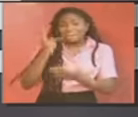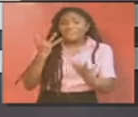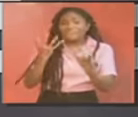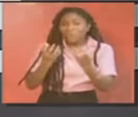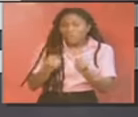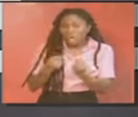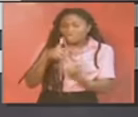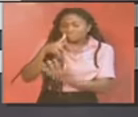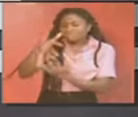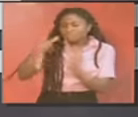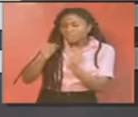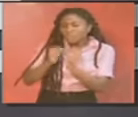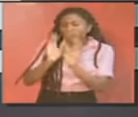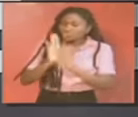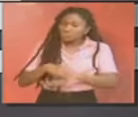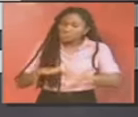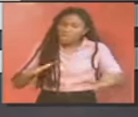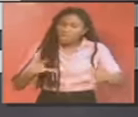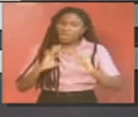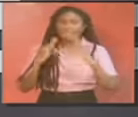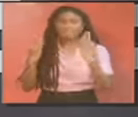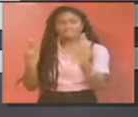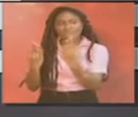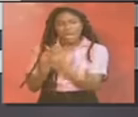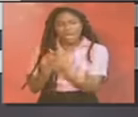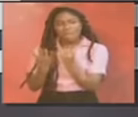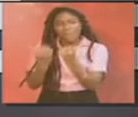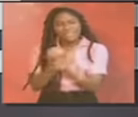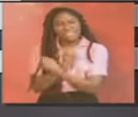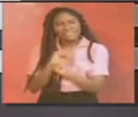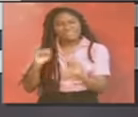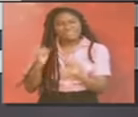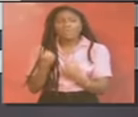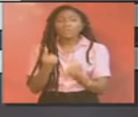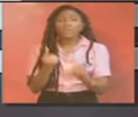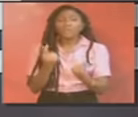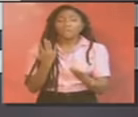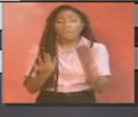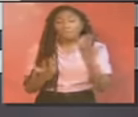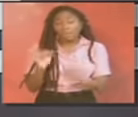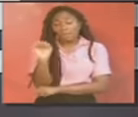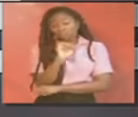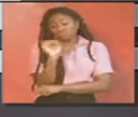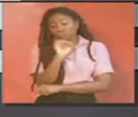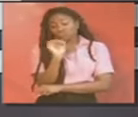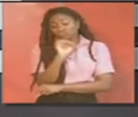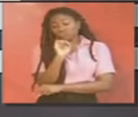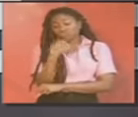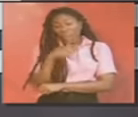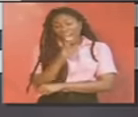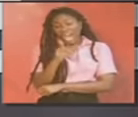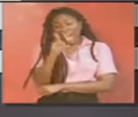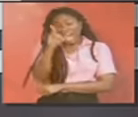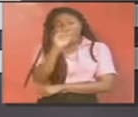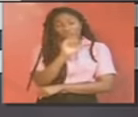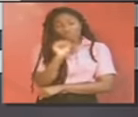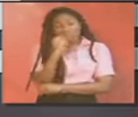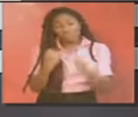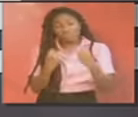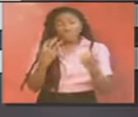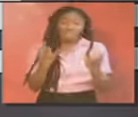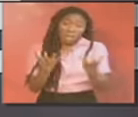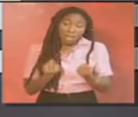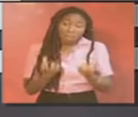and engaged, but safe. Take a road trip. I don't know how many of you still